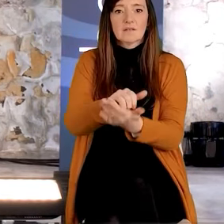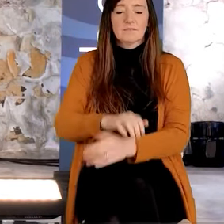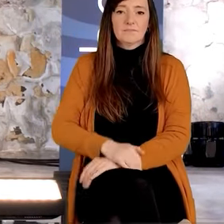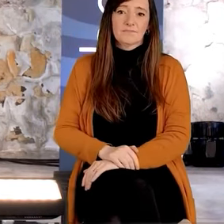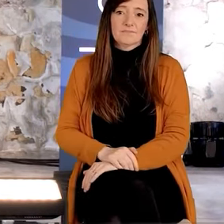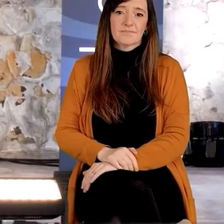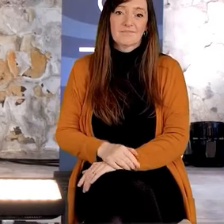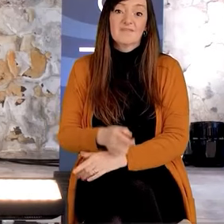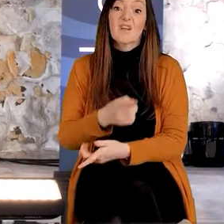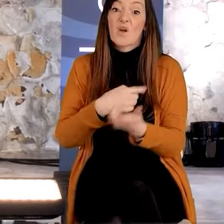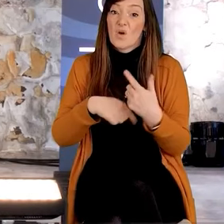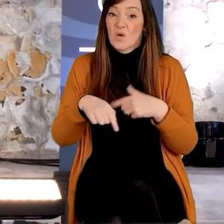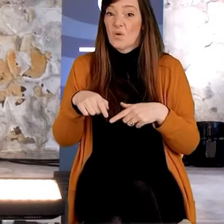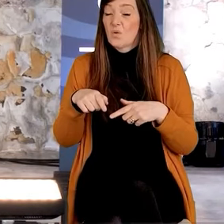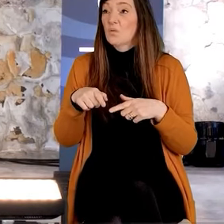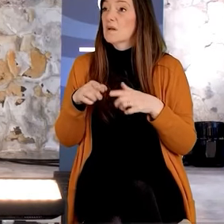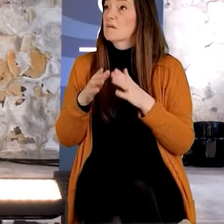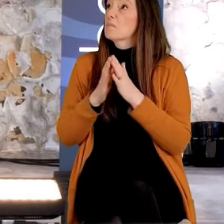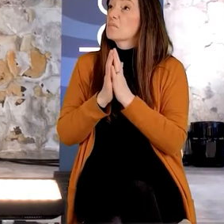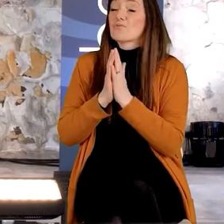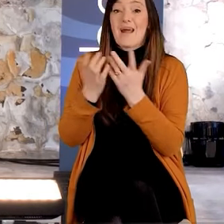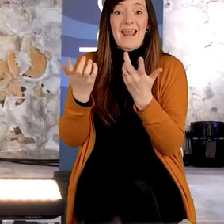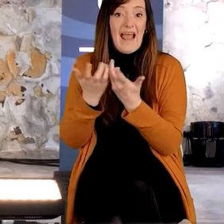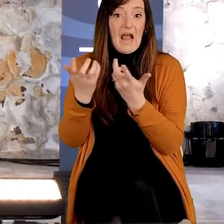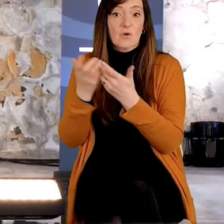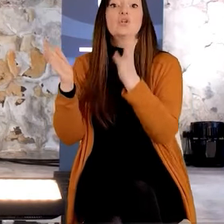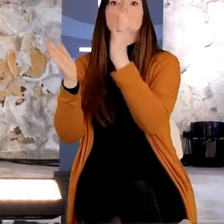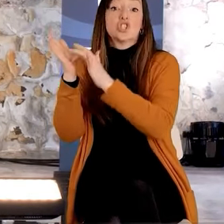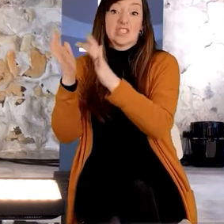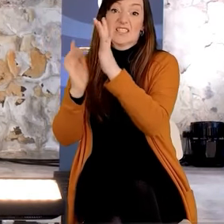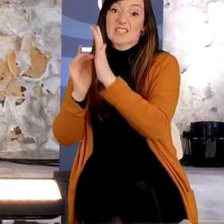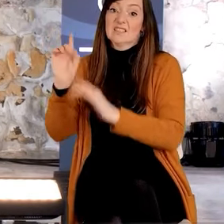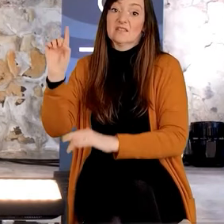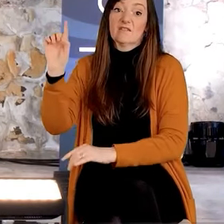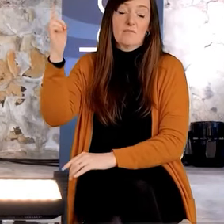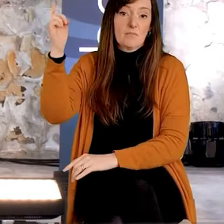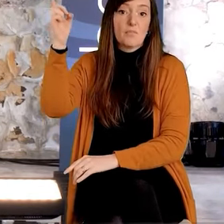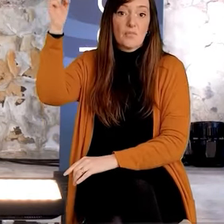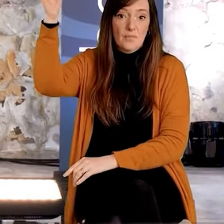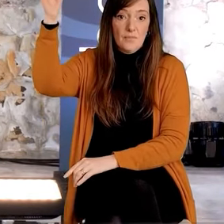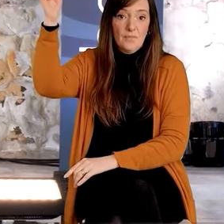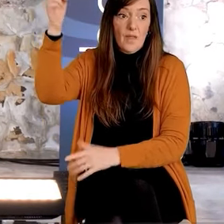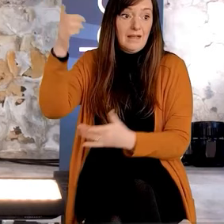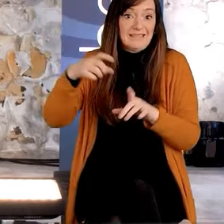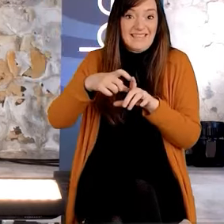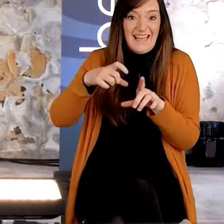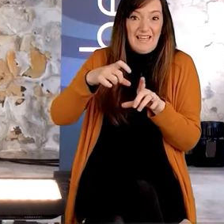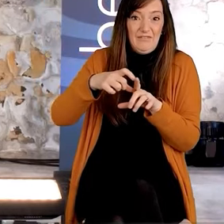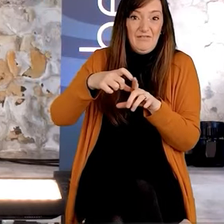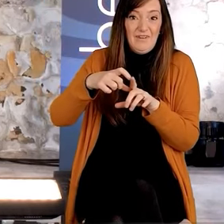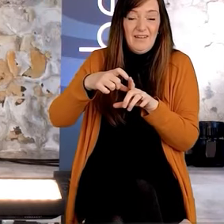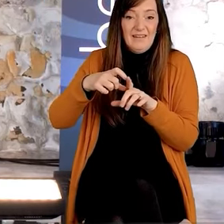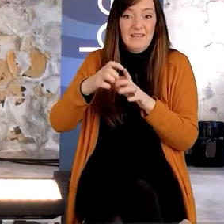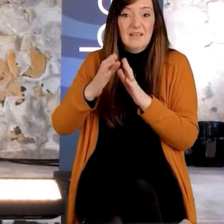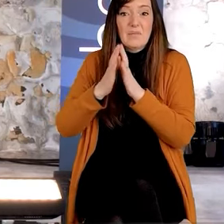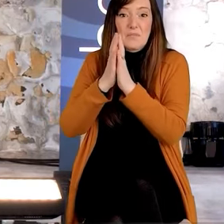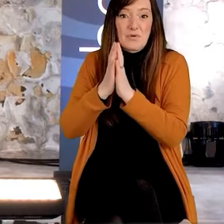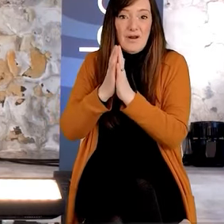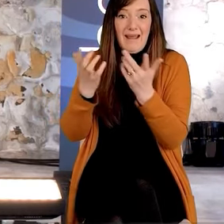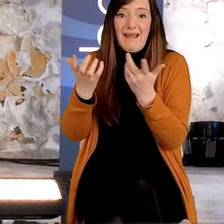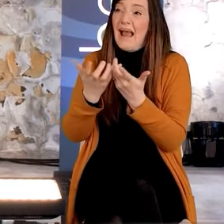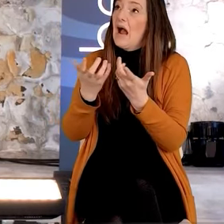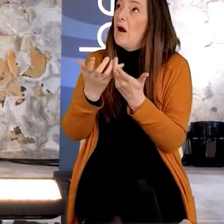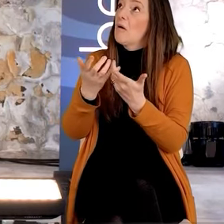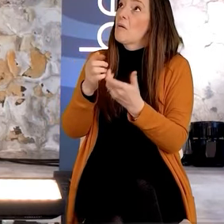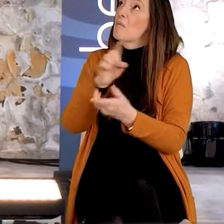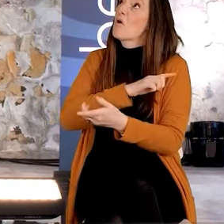We can only pray because Jesus first prayed this psalm. David could only pray this because Jesus would pray it. And if there's